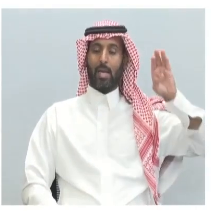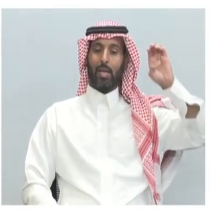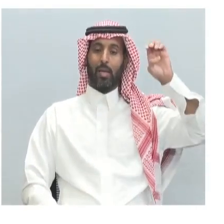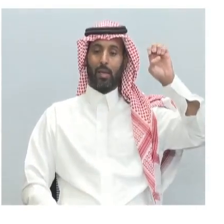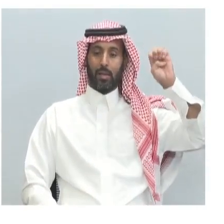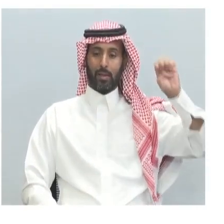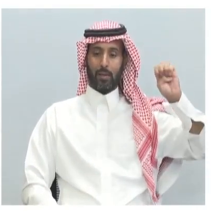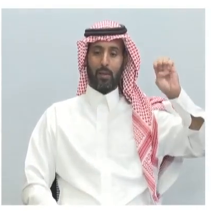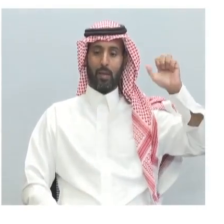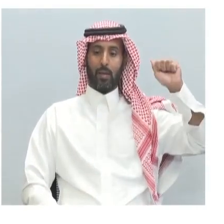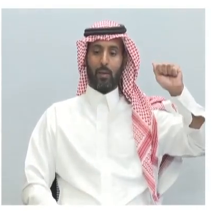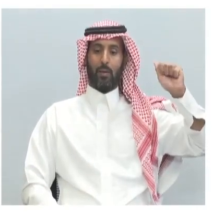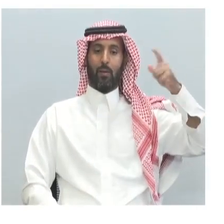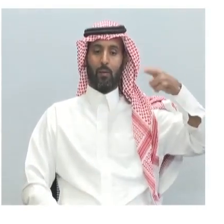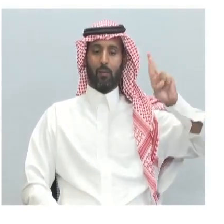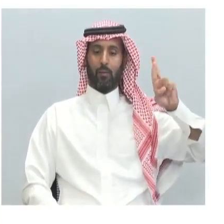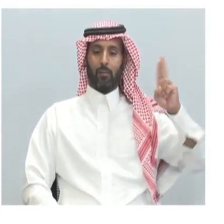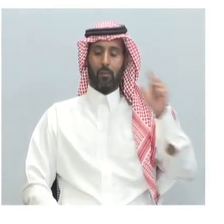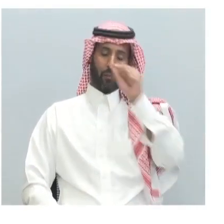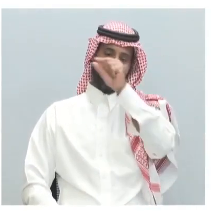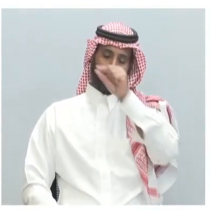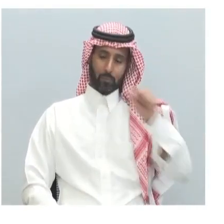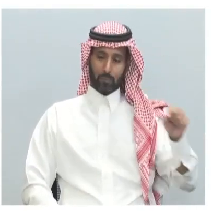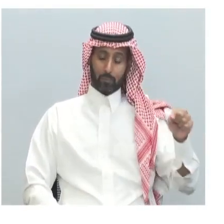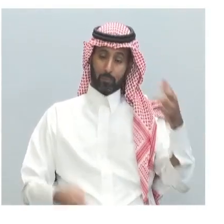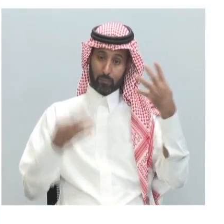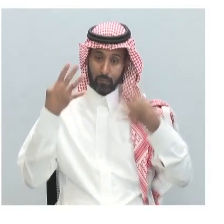here up to here, excellent. So,